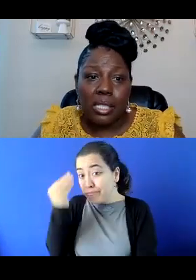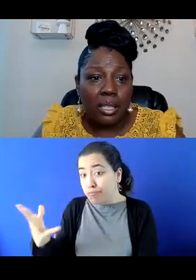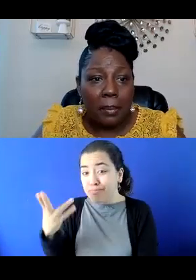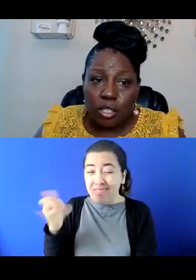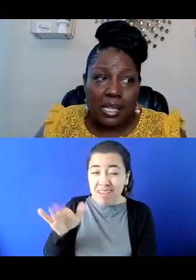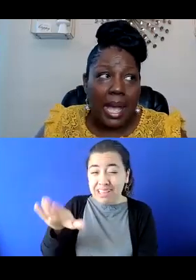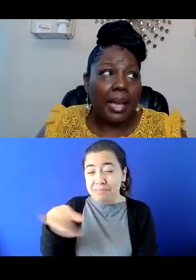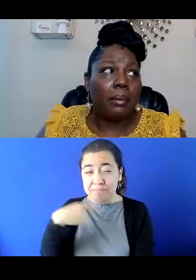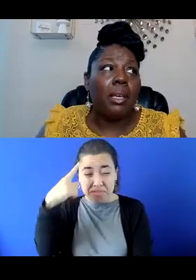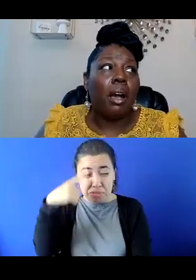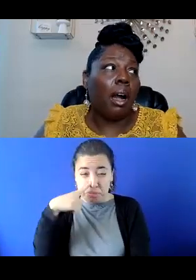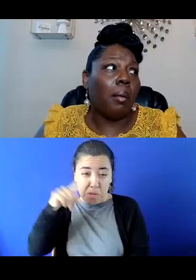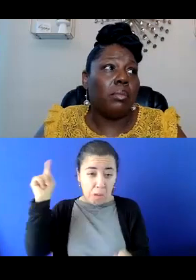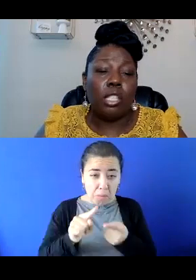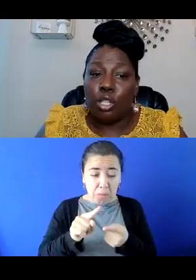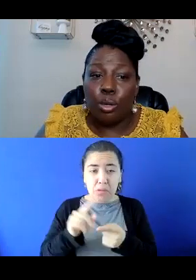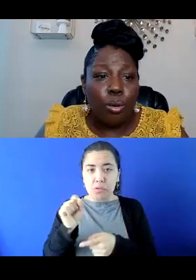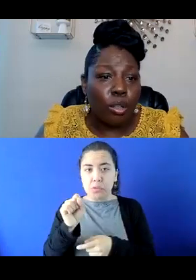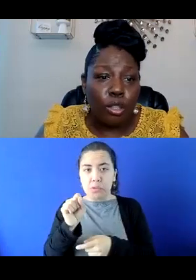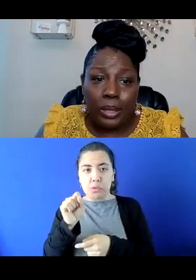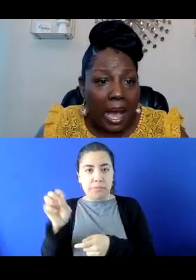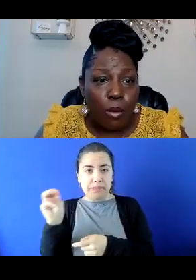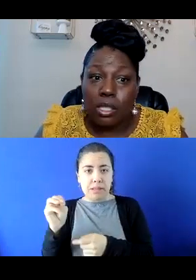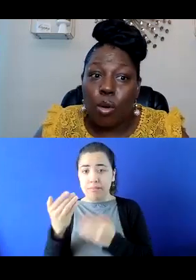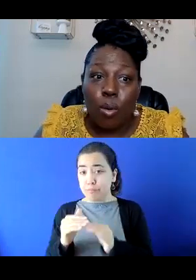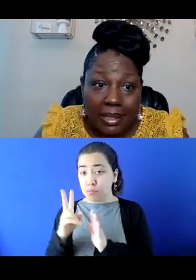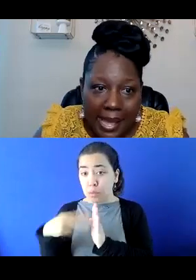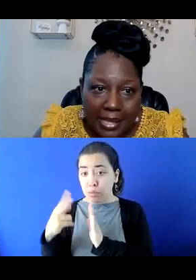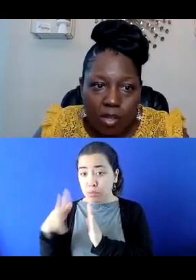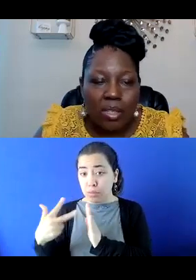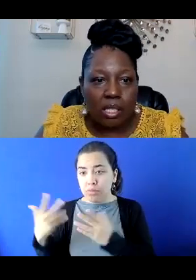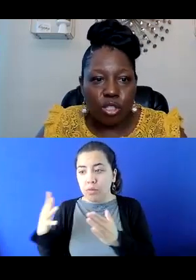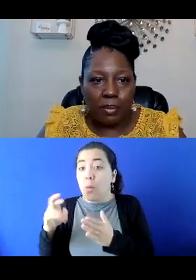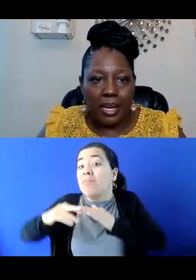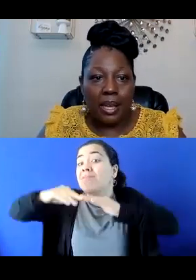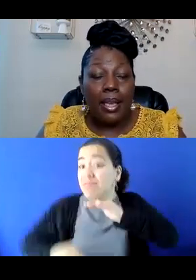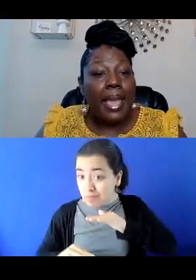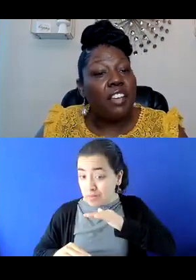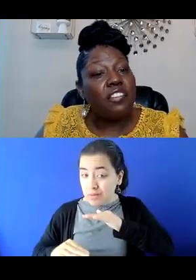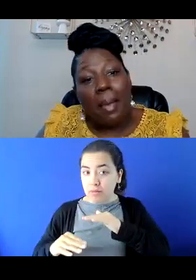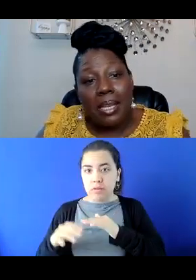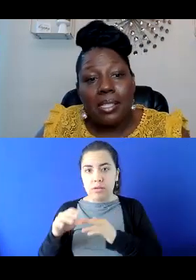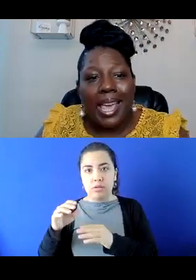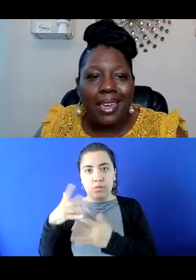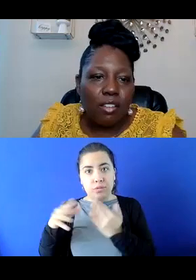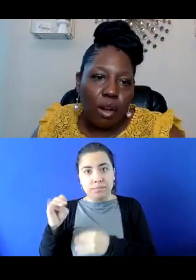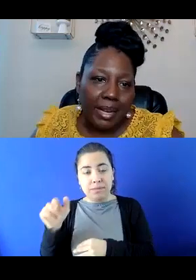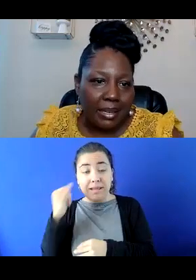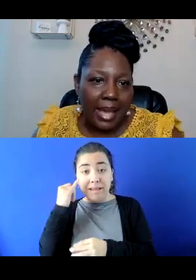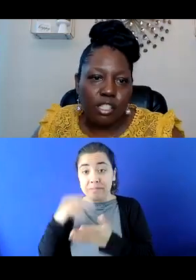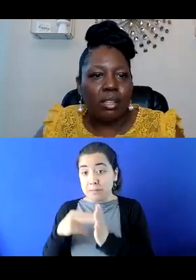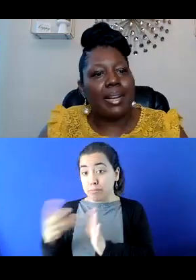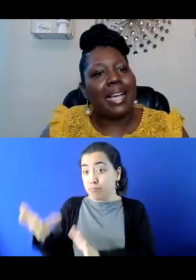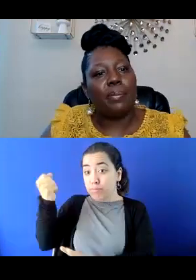need you to limit your time to 2 or 3 hours or less on social media. And if that means taking the phone